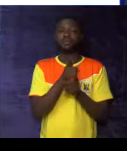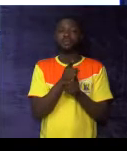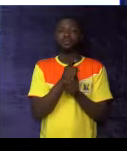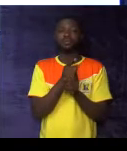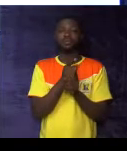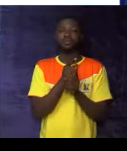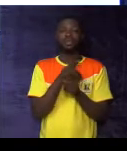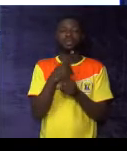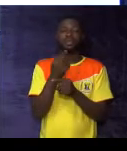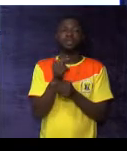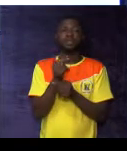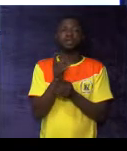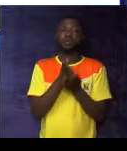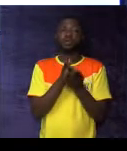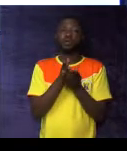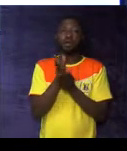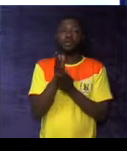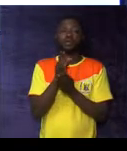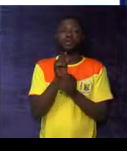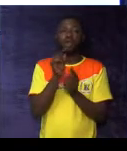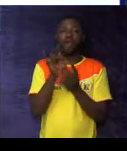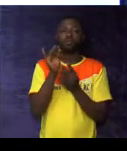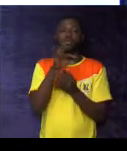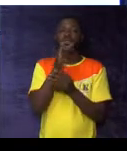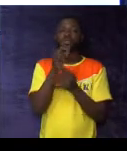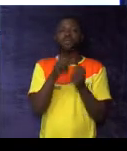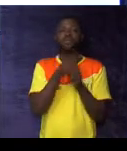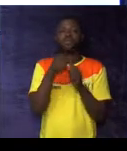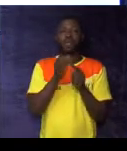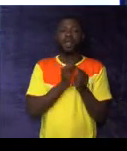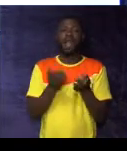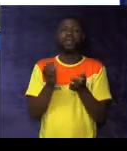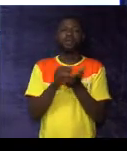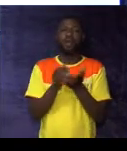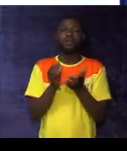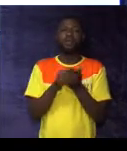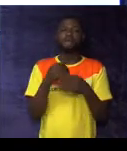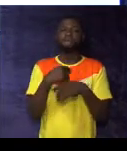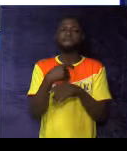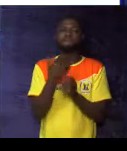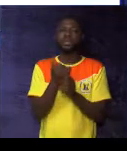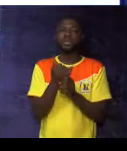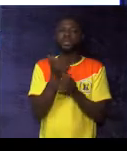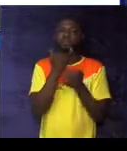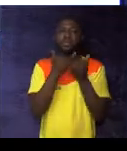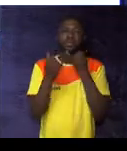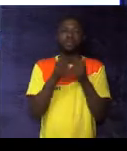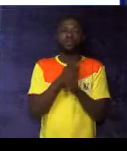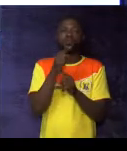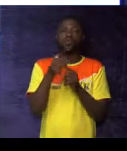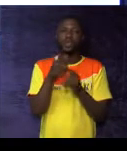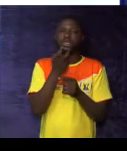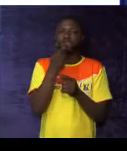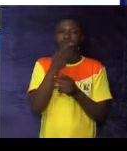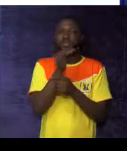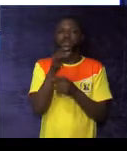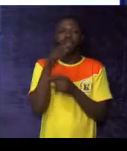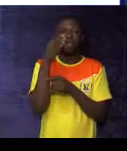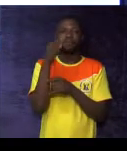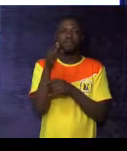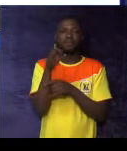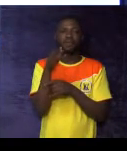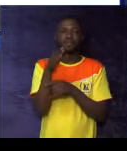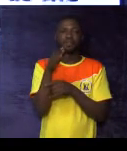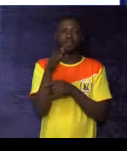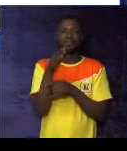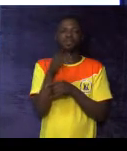correct answer to that? The correct option is when. I often make mistakes when speaking French.